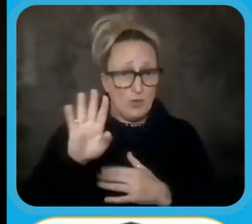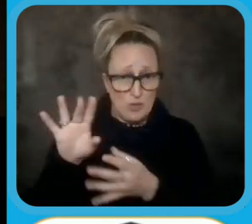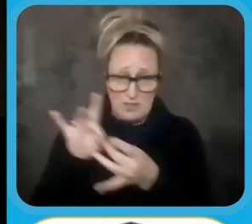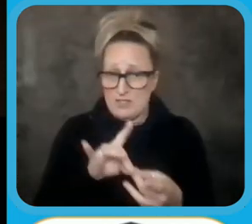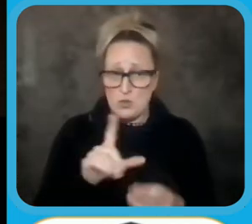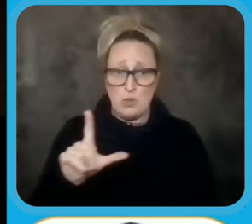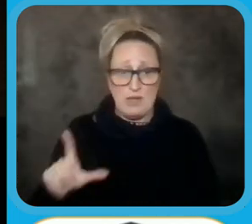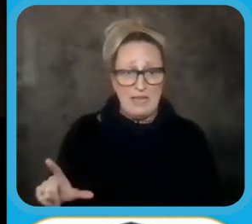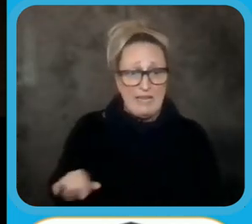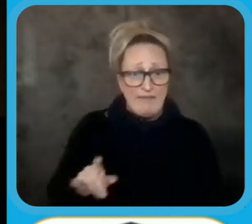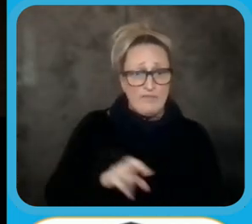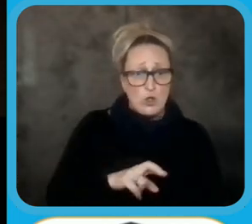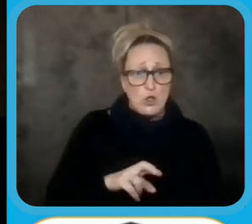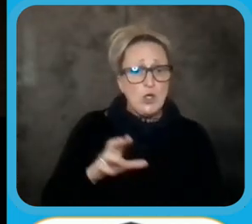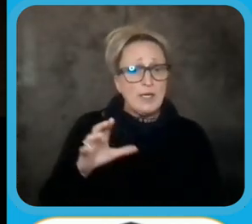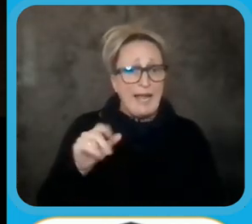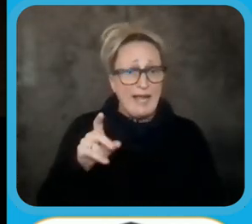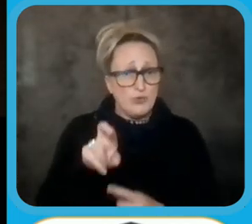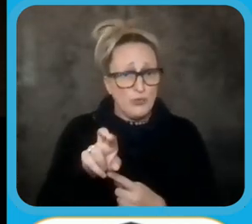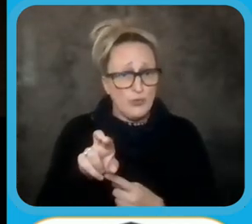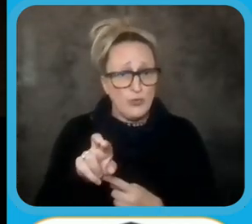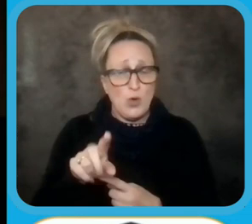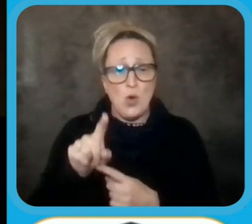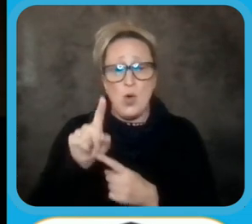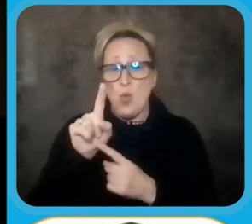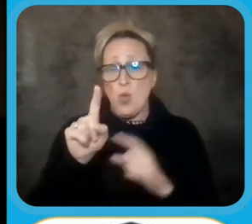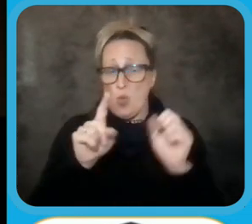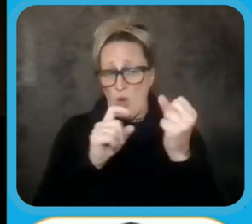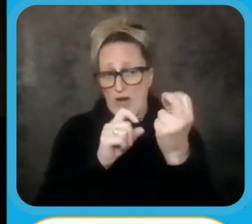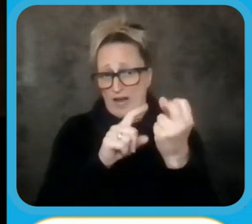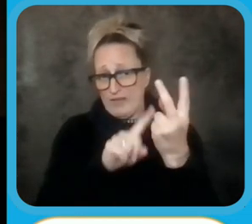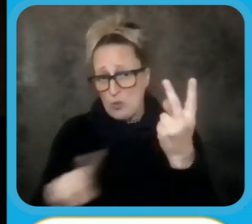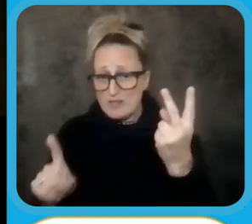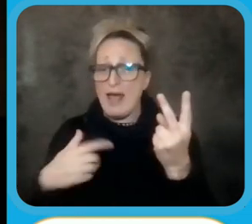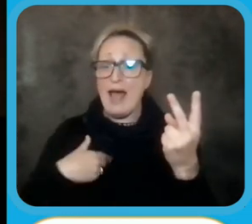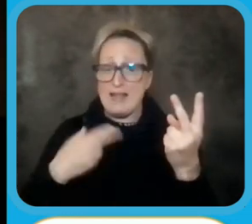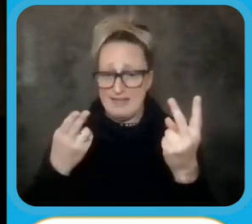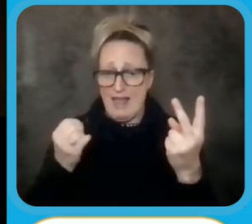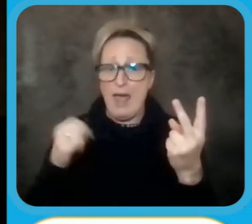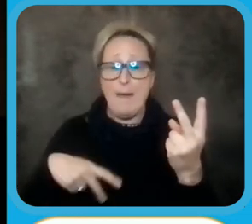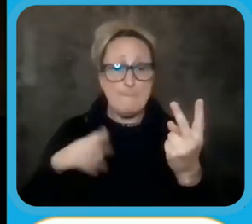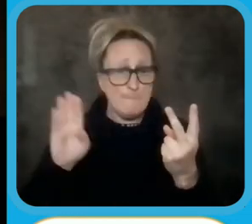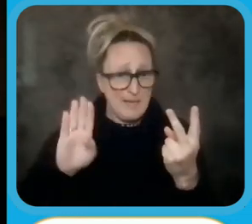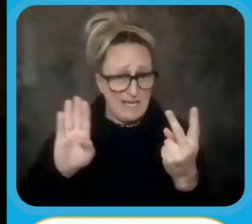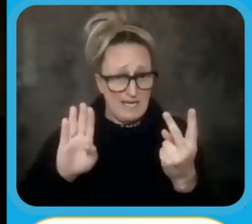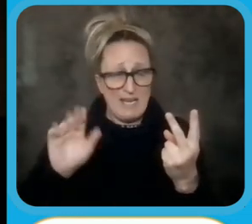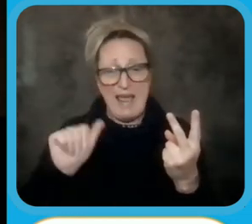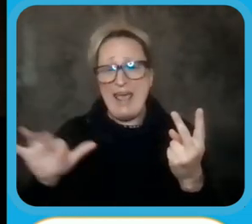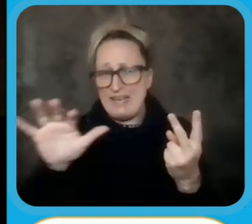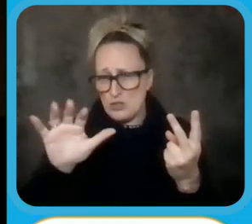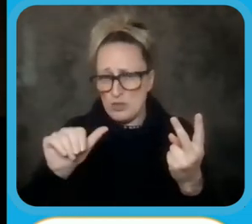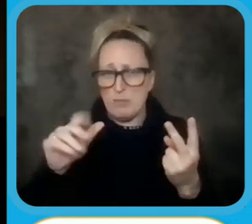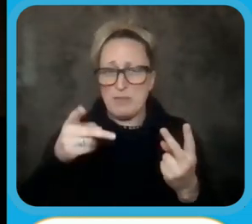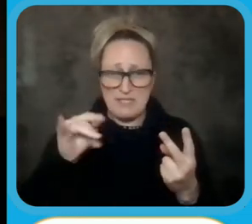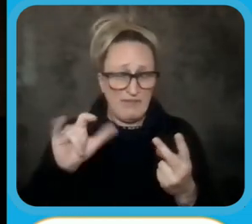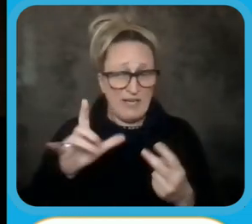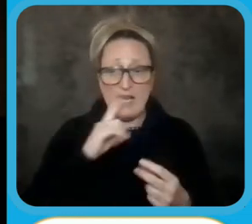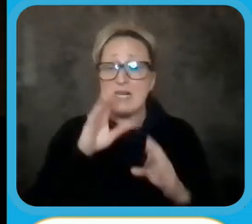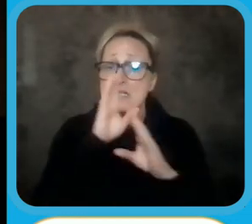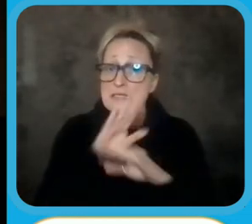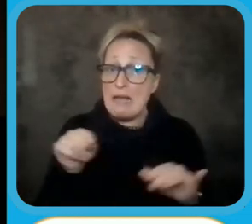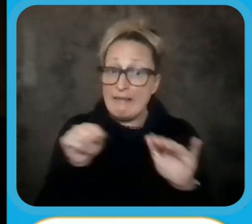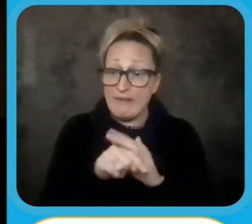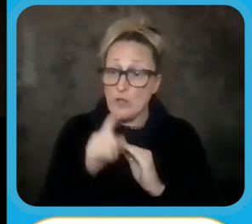cancer. 1 out of 12 Asian Pacific Islanders has hepatitis B. It is a silent killer, and once you develop